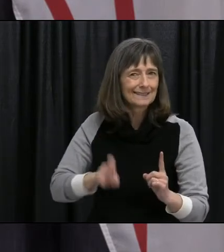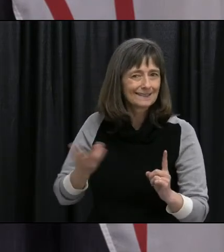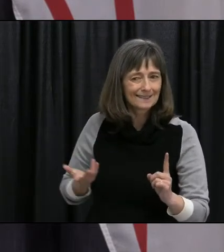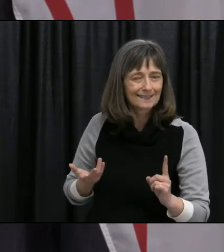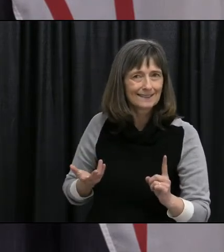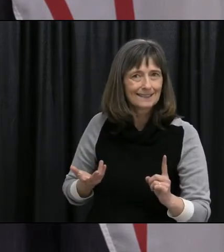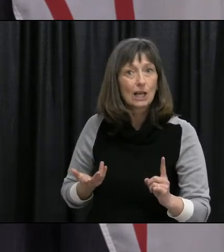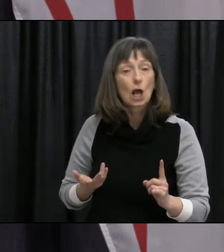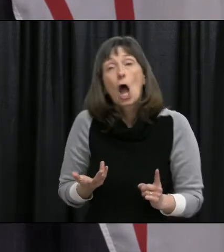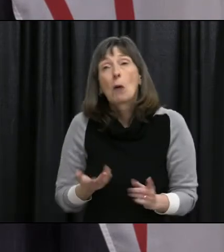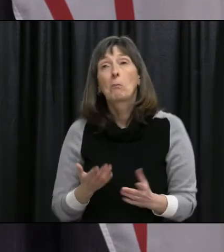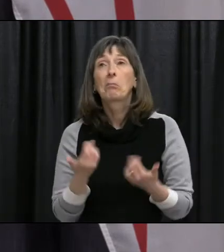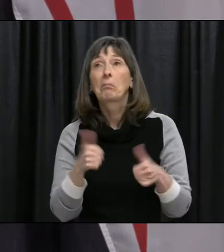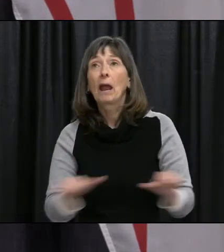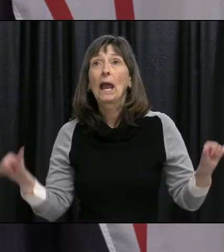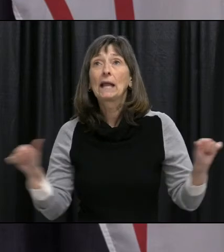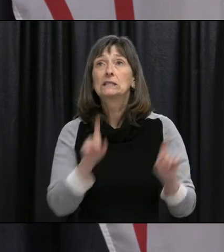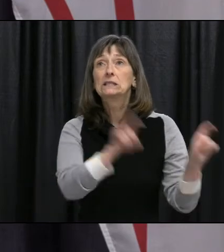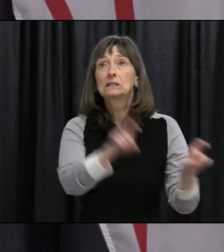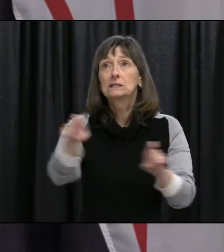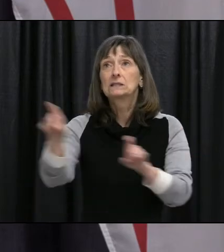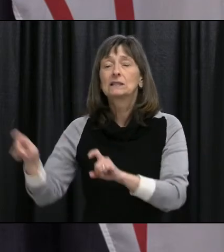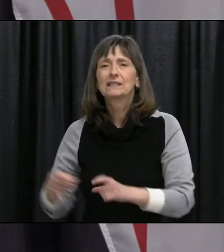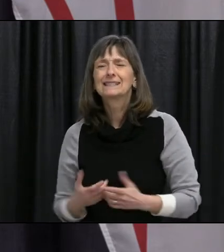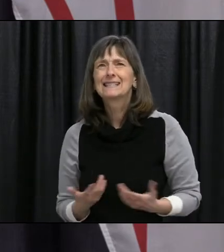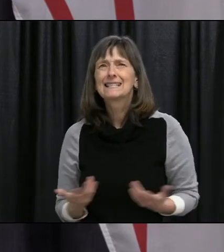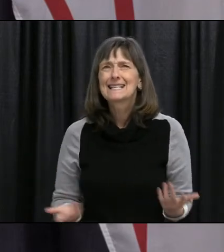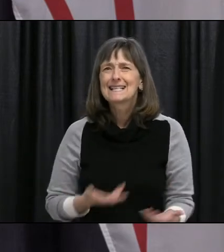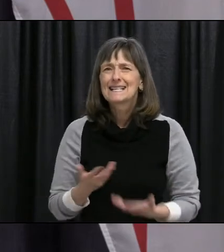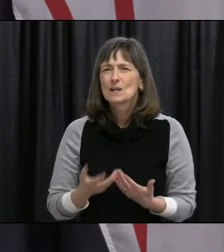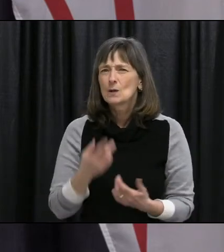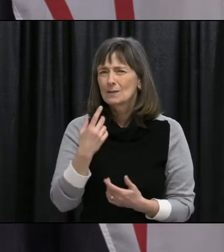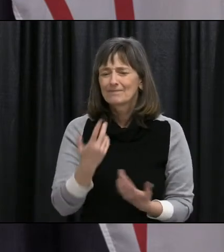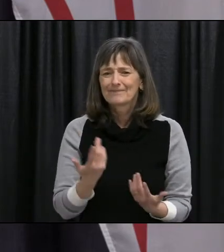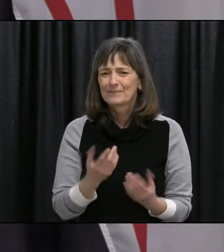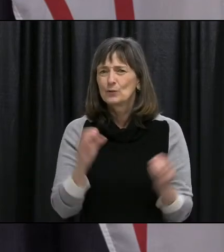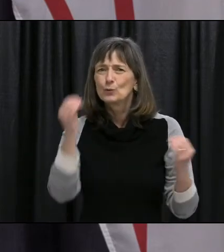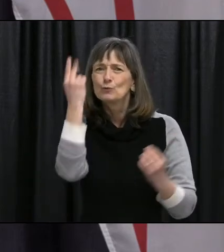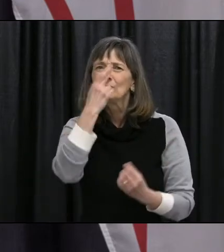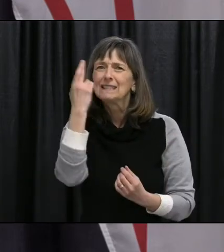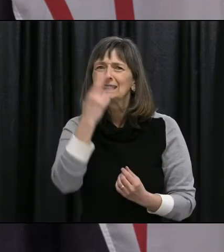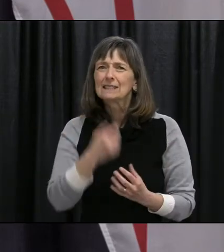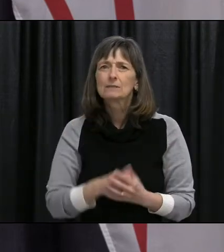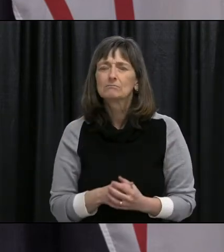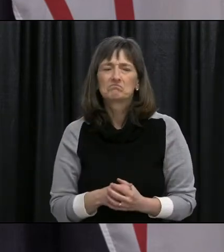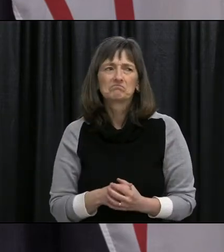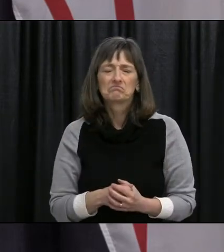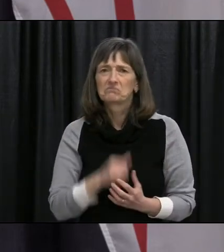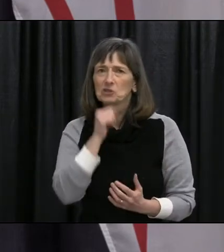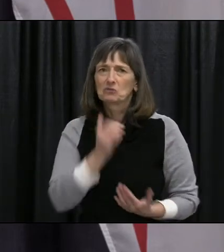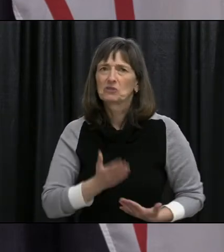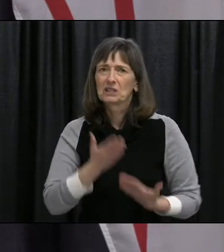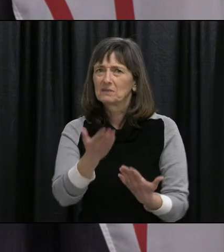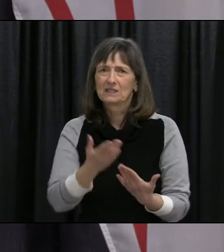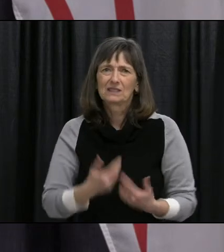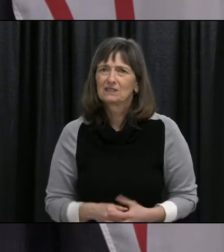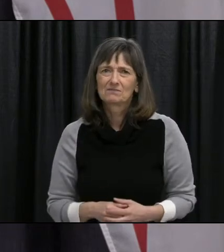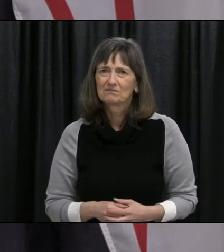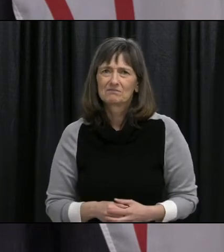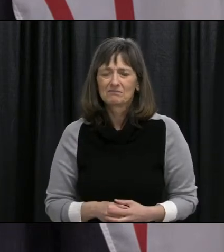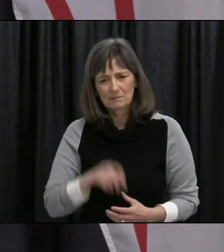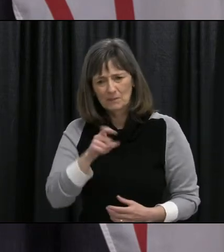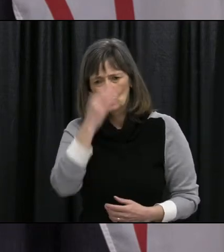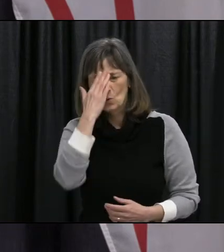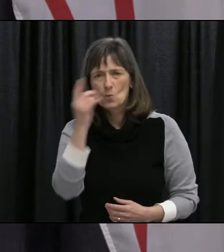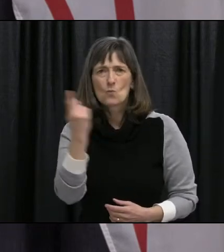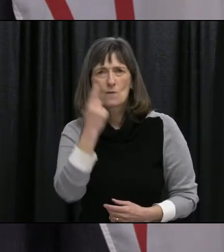do testing just for testing's sake is not really a good idea, nor is it recommended. So we know that we